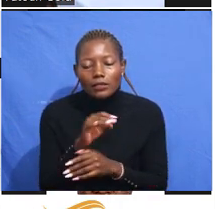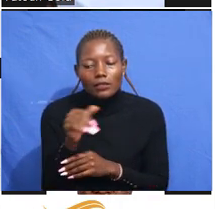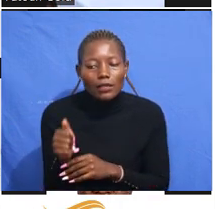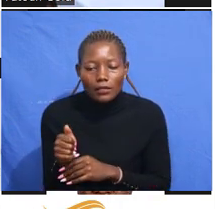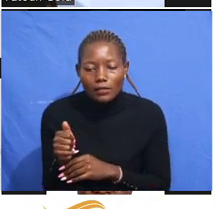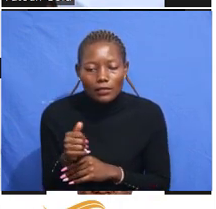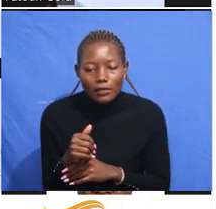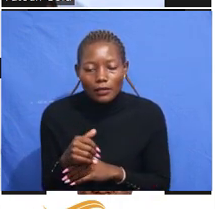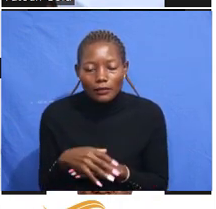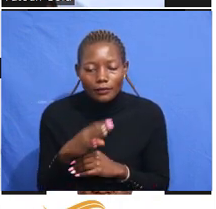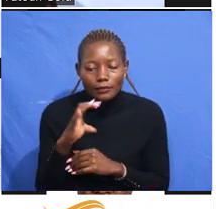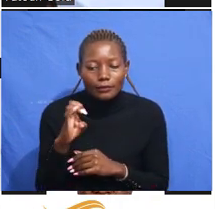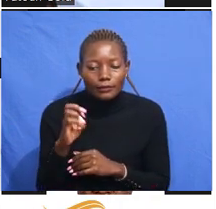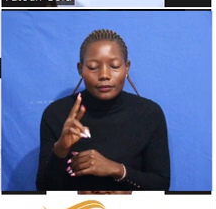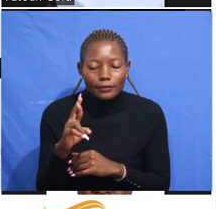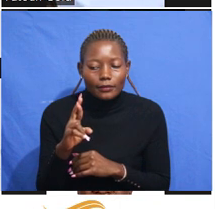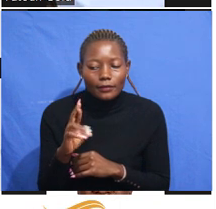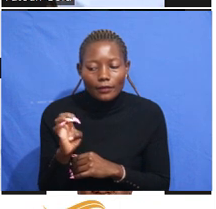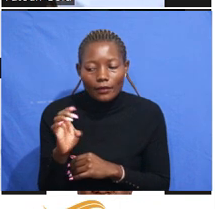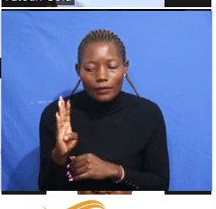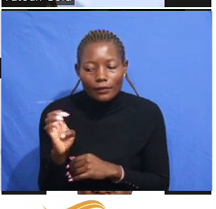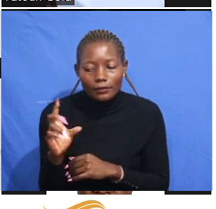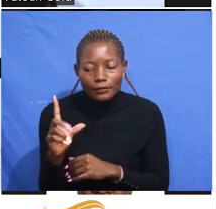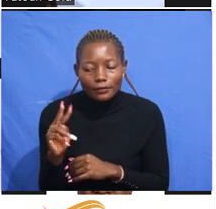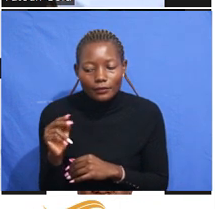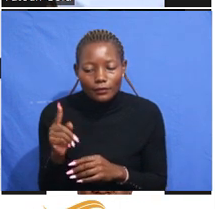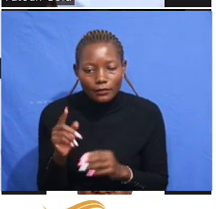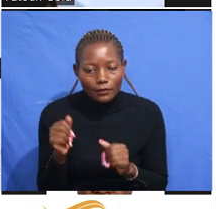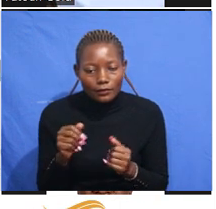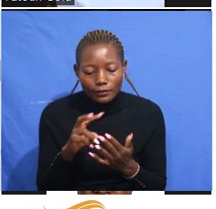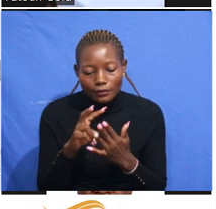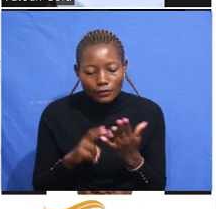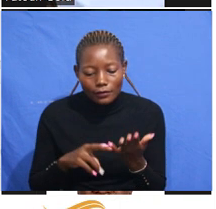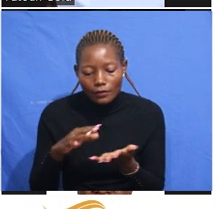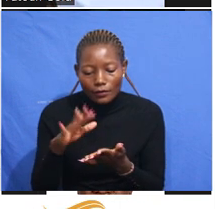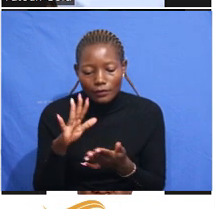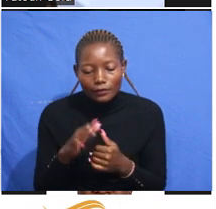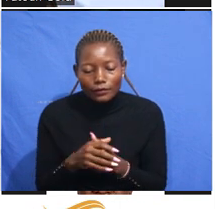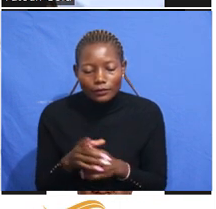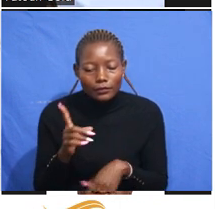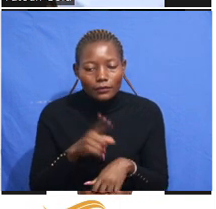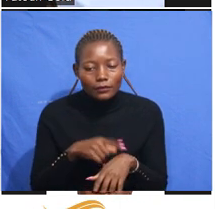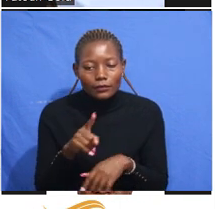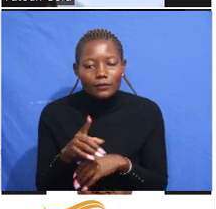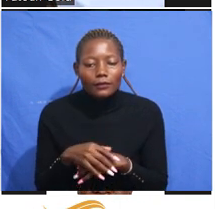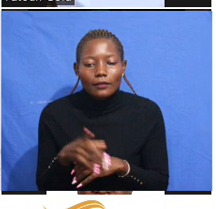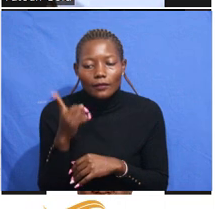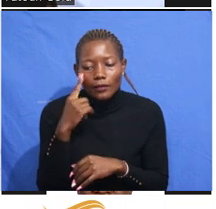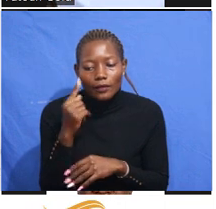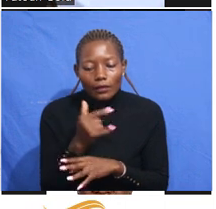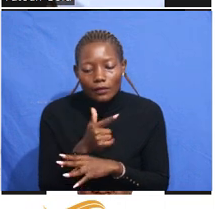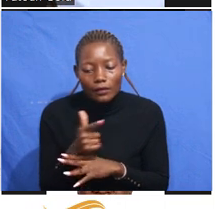have the cerebellum. You can read about that when you get to the presentation. Also, when you watch the